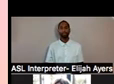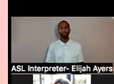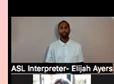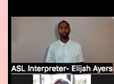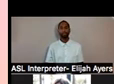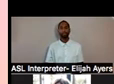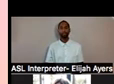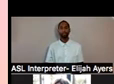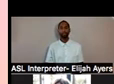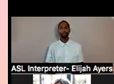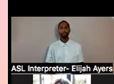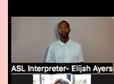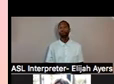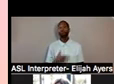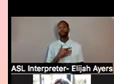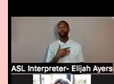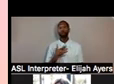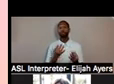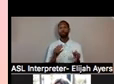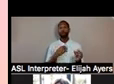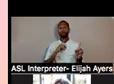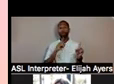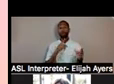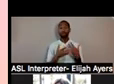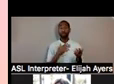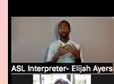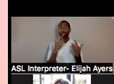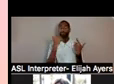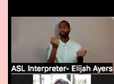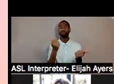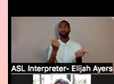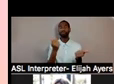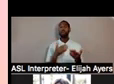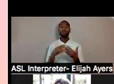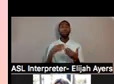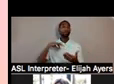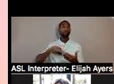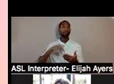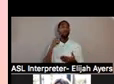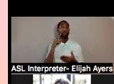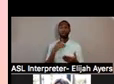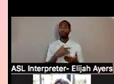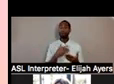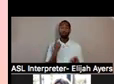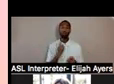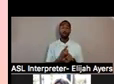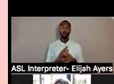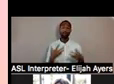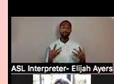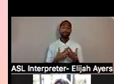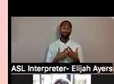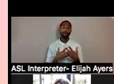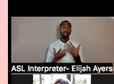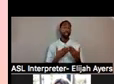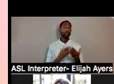Feel free to respond to them in whatever way feels like accessible to you right now and feels right. If that means